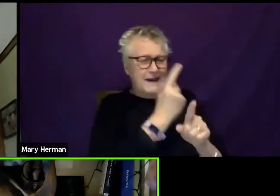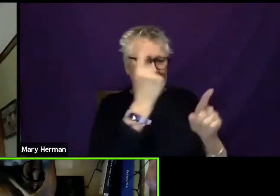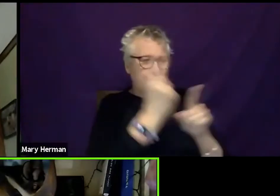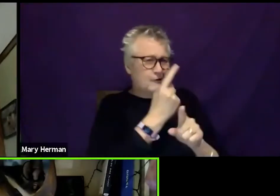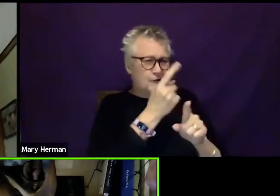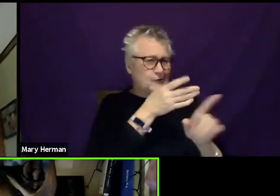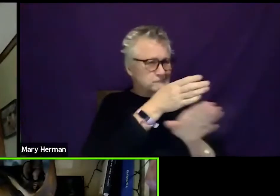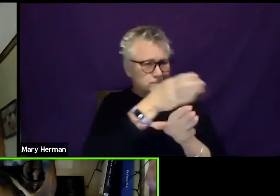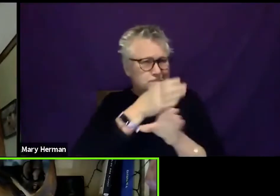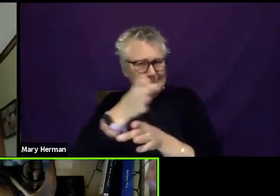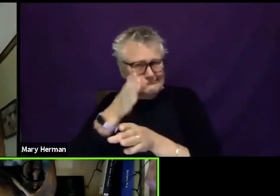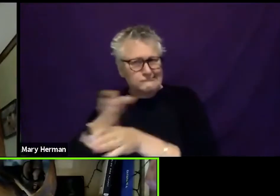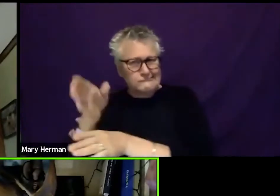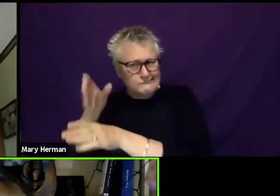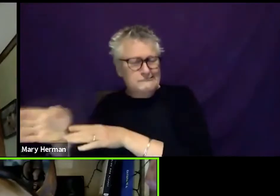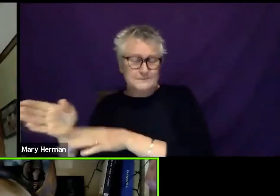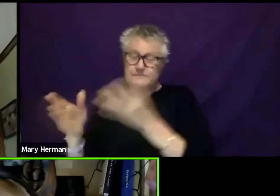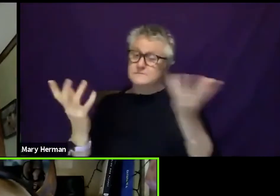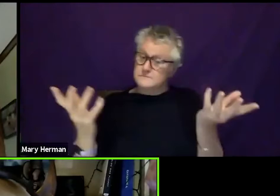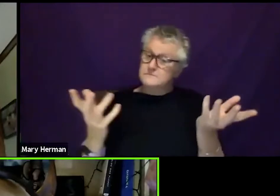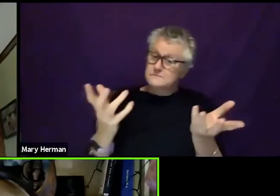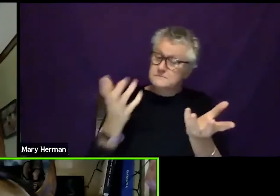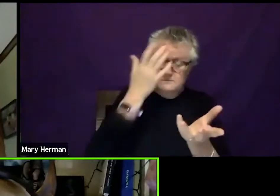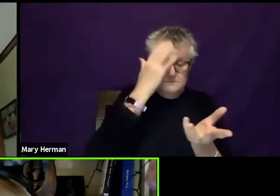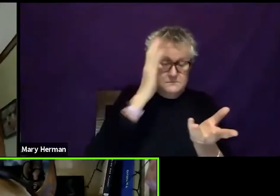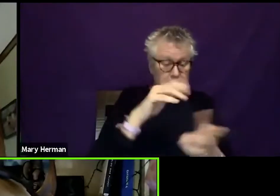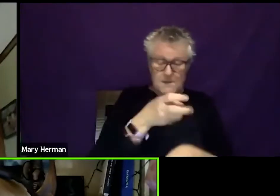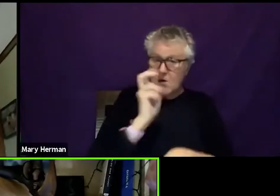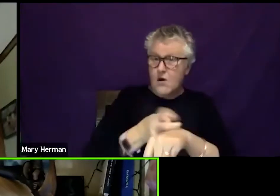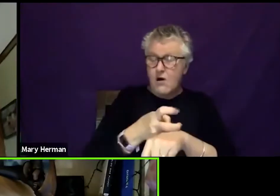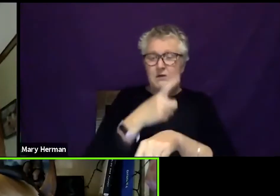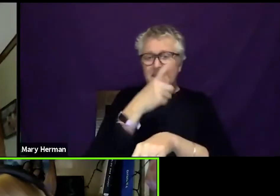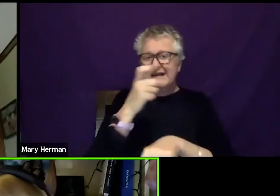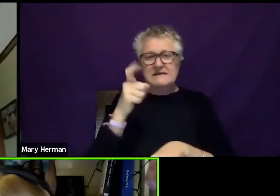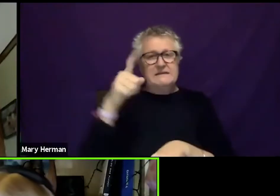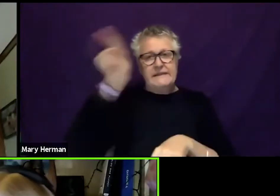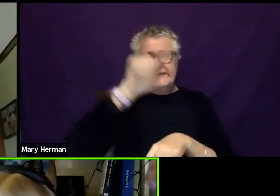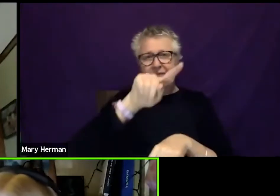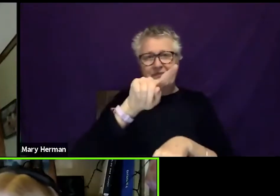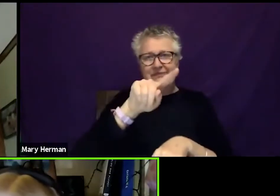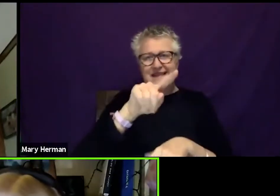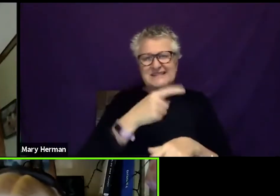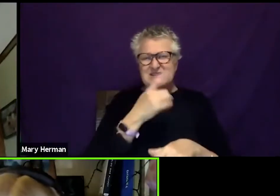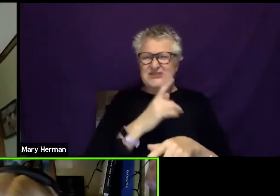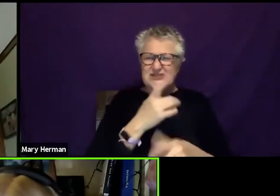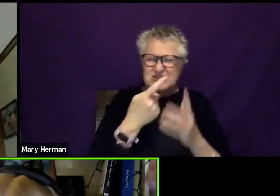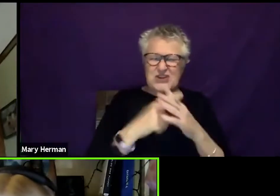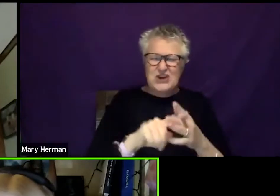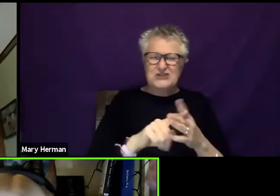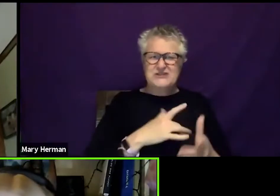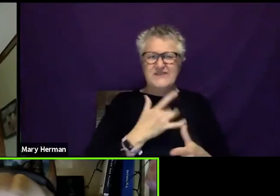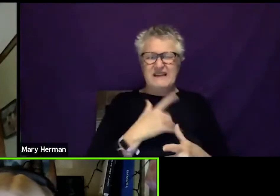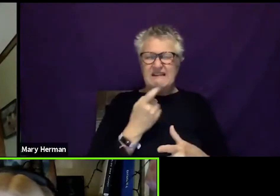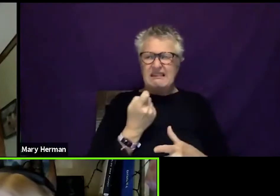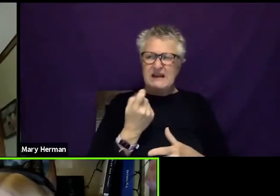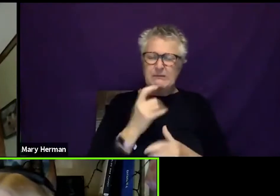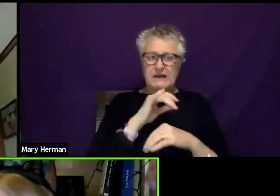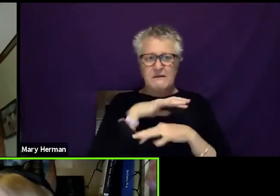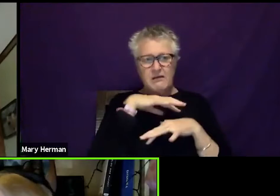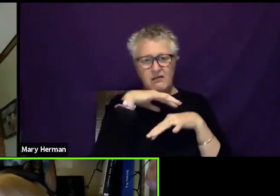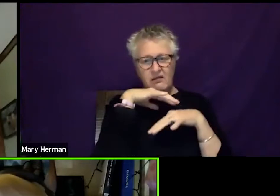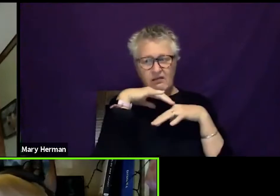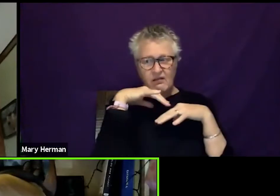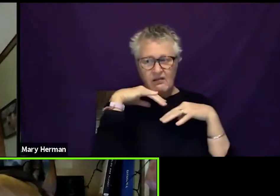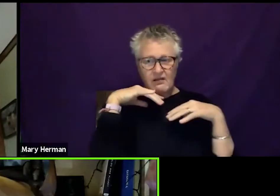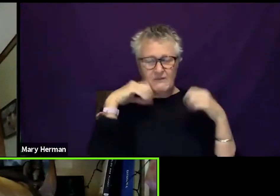And it's hard because they begin to feel a bit tired, don't they? Like, it feels like we've only got so many weapons in our arsenal to